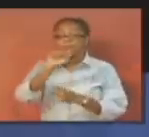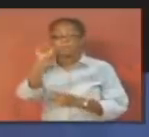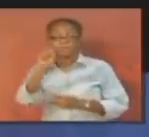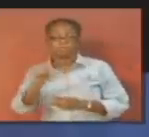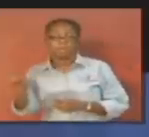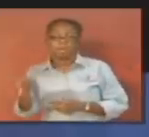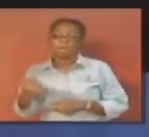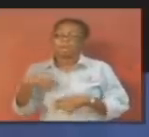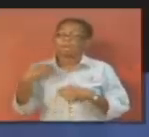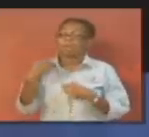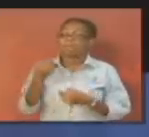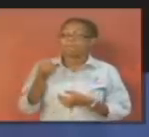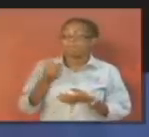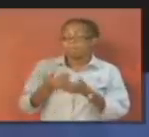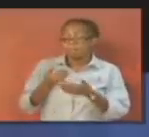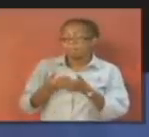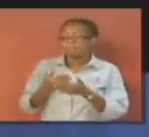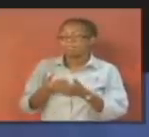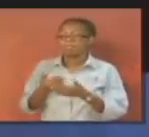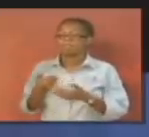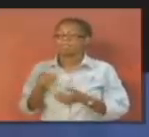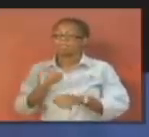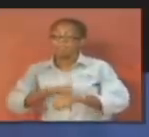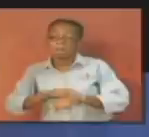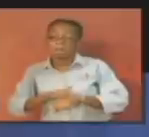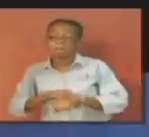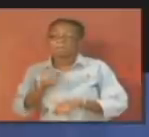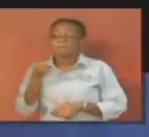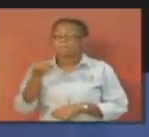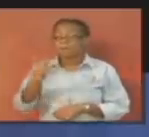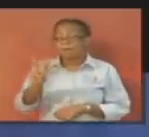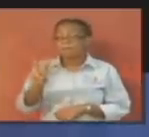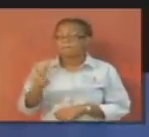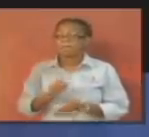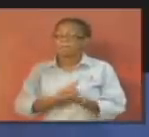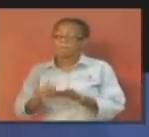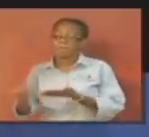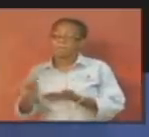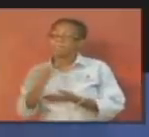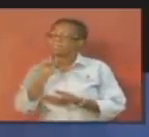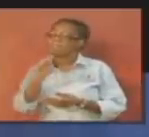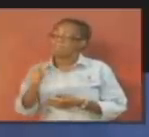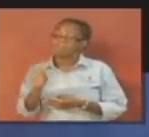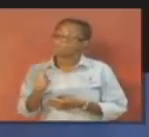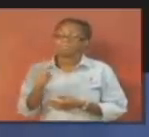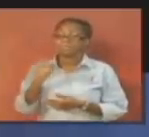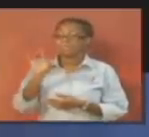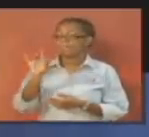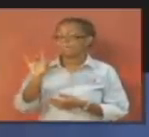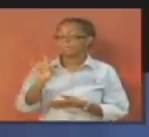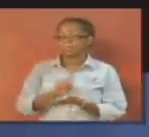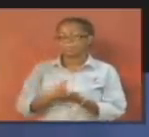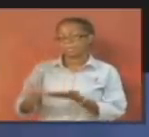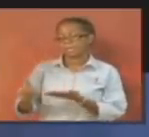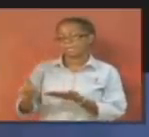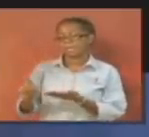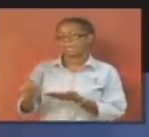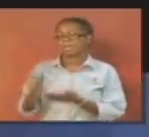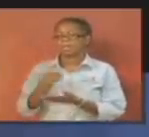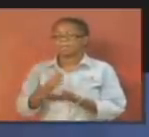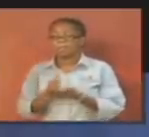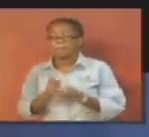do right now. Is any such facility being made for persons who may wish to take that second dose at that longer interval?